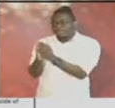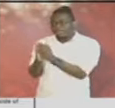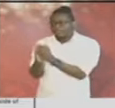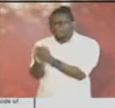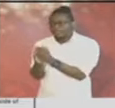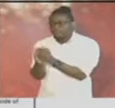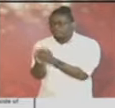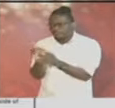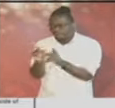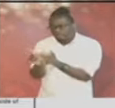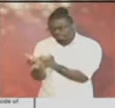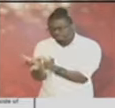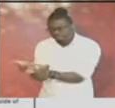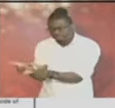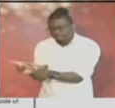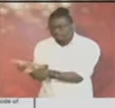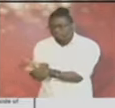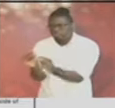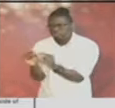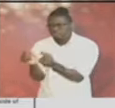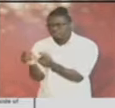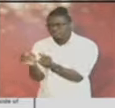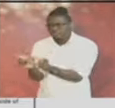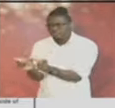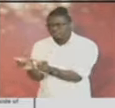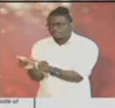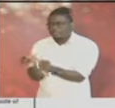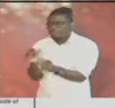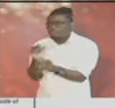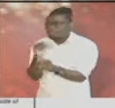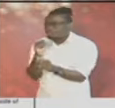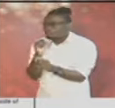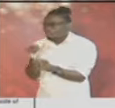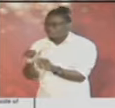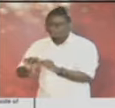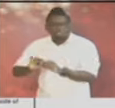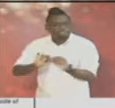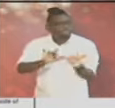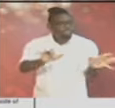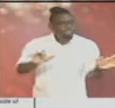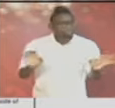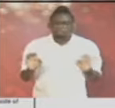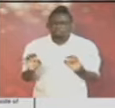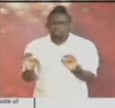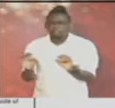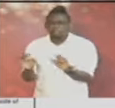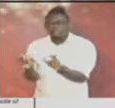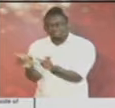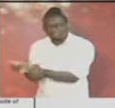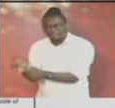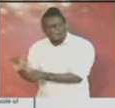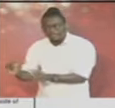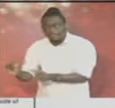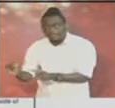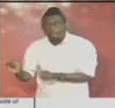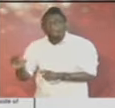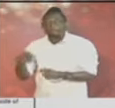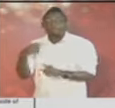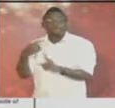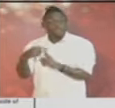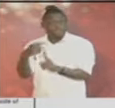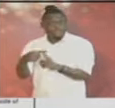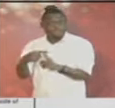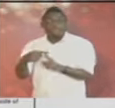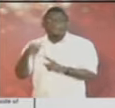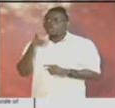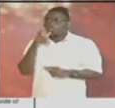we hope to do is to protect the rest of the population, the people with whom these individuals may interact, from becoming infected by